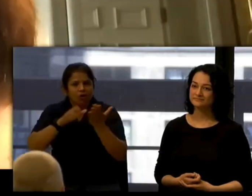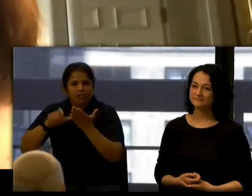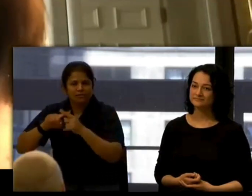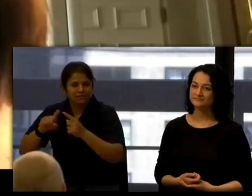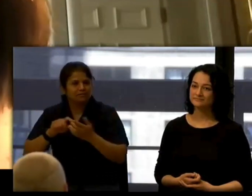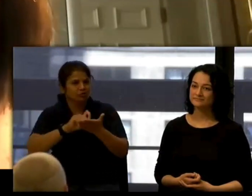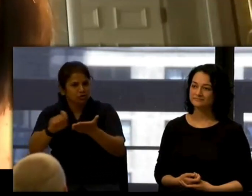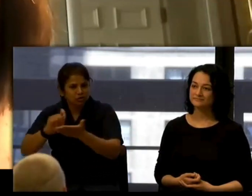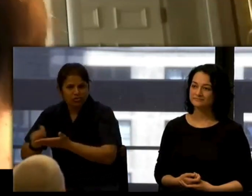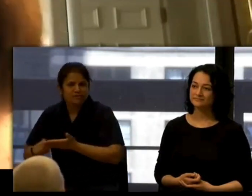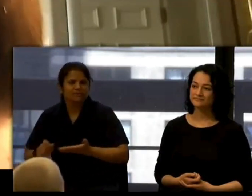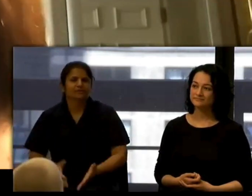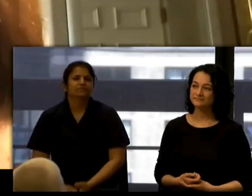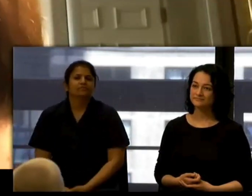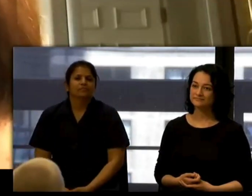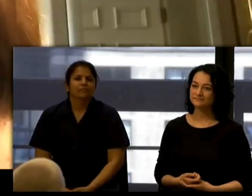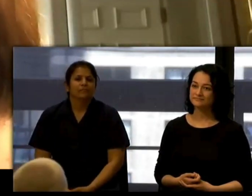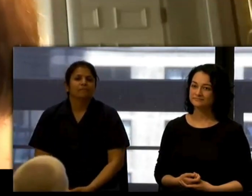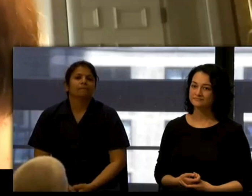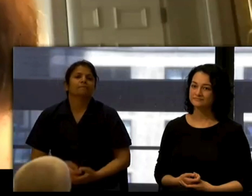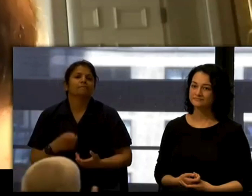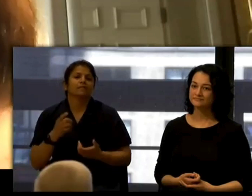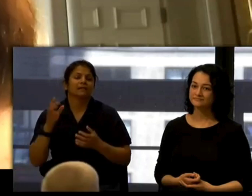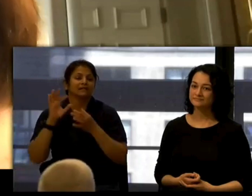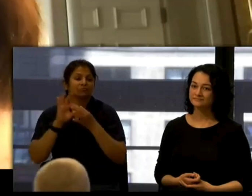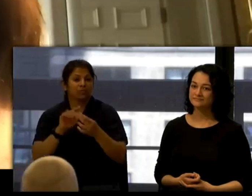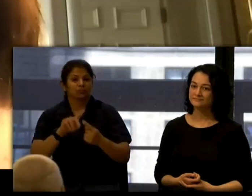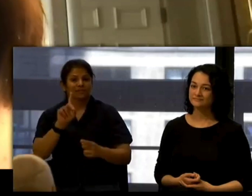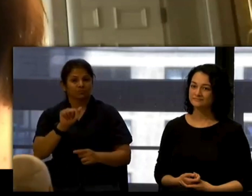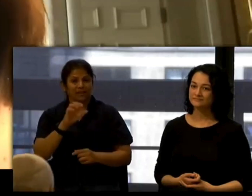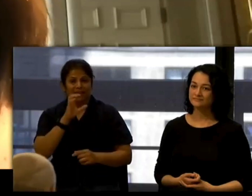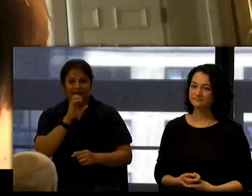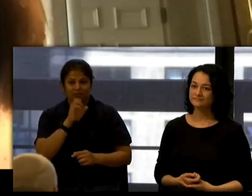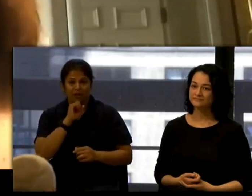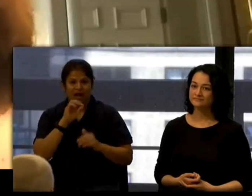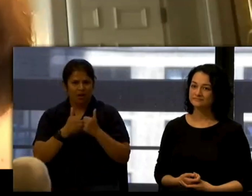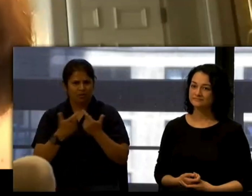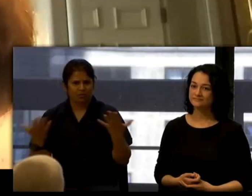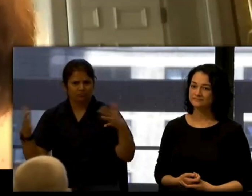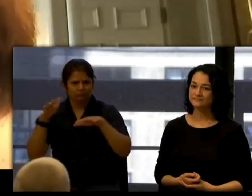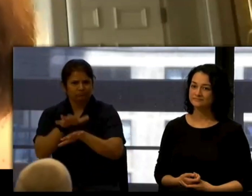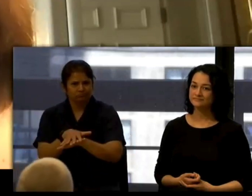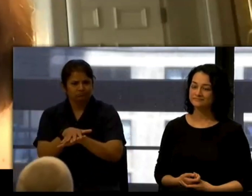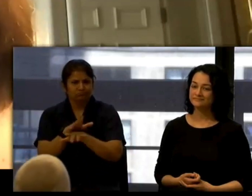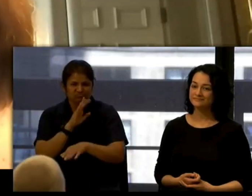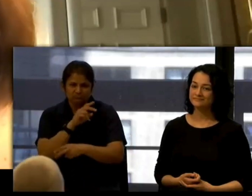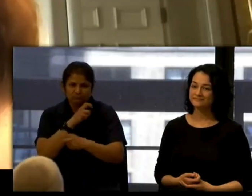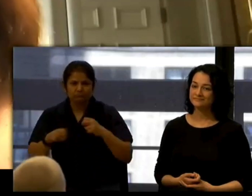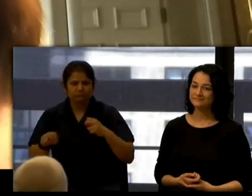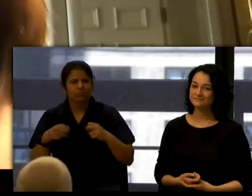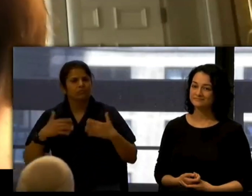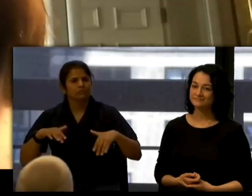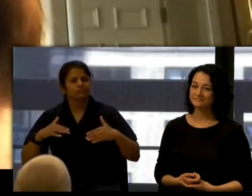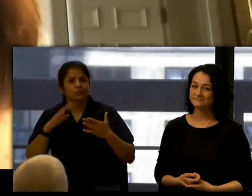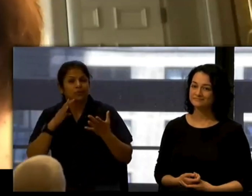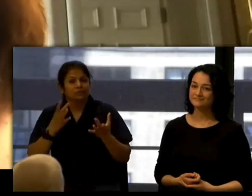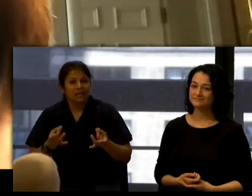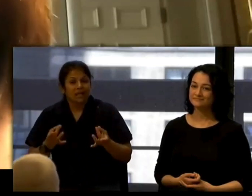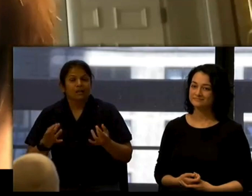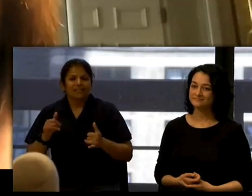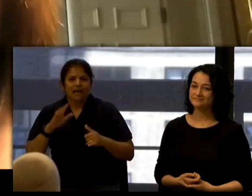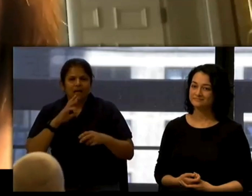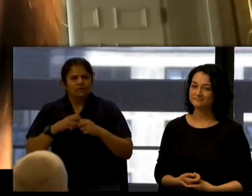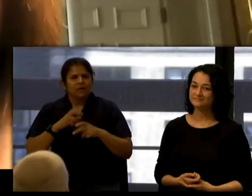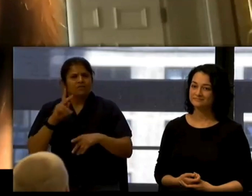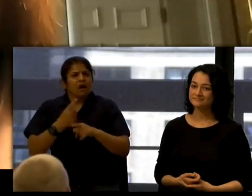and aging are complicated, which is what makes conversations like the one we're having today so important. When I worked at the